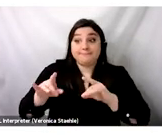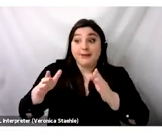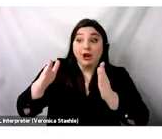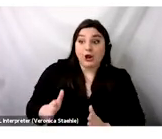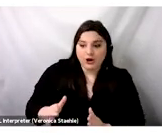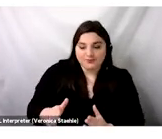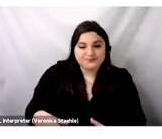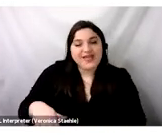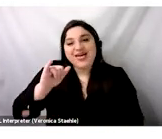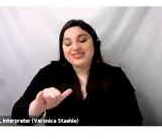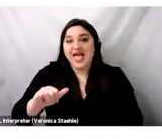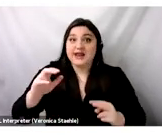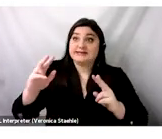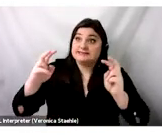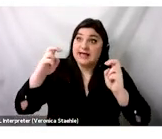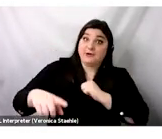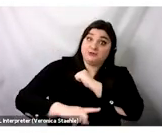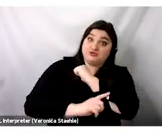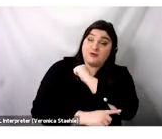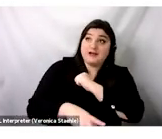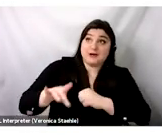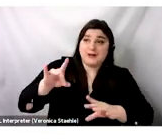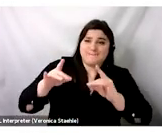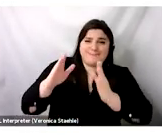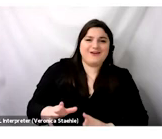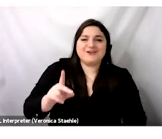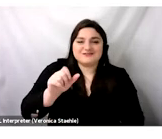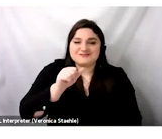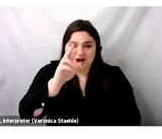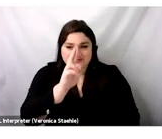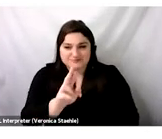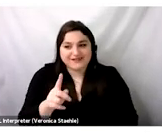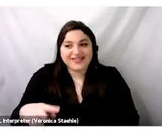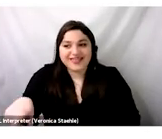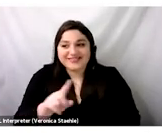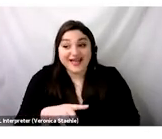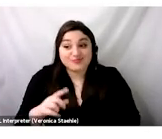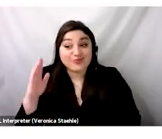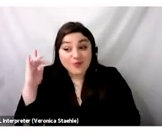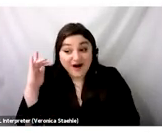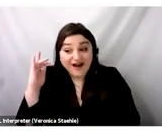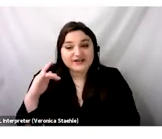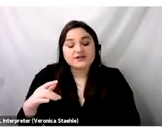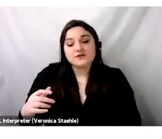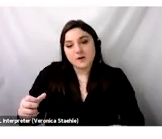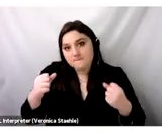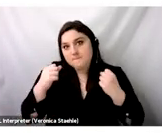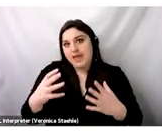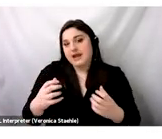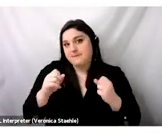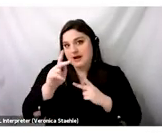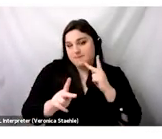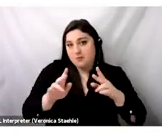individuals the justice that they deserve, because so many people in the